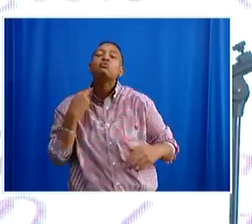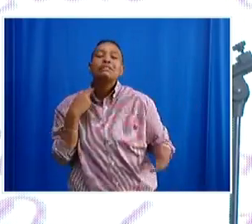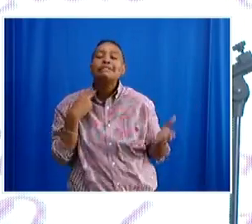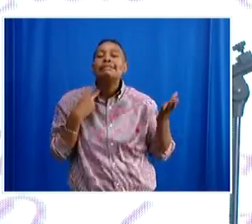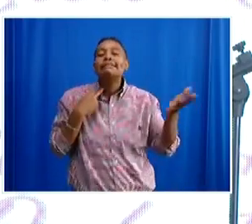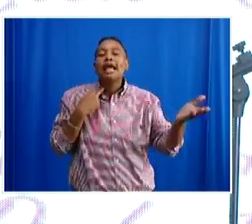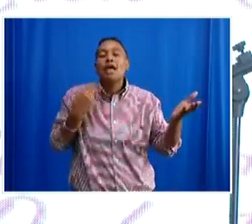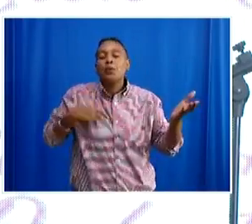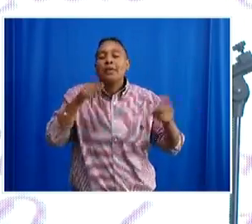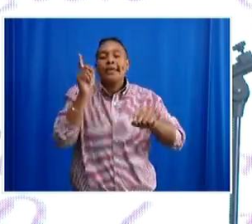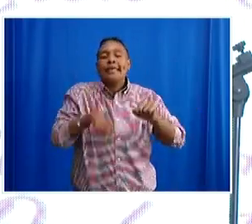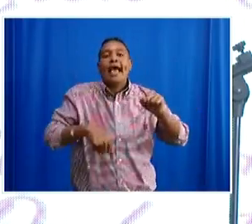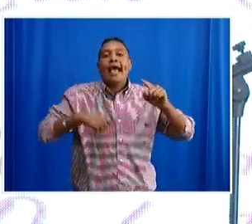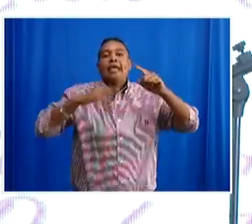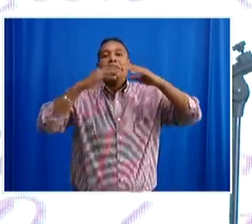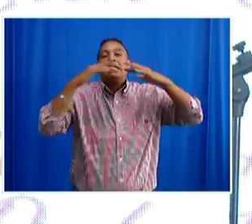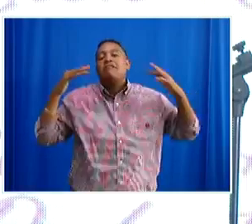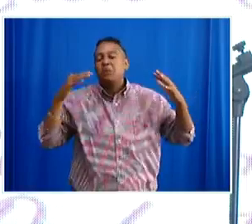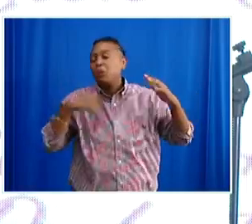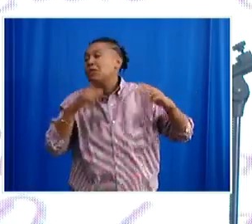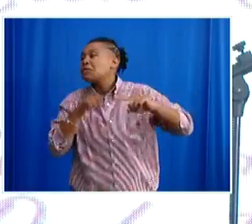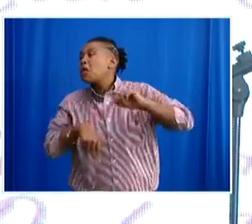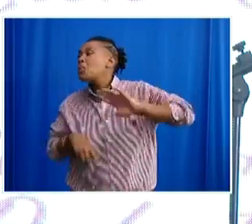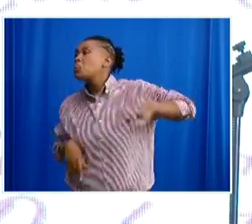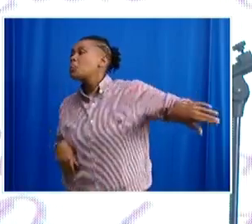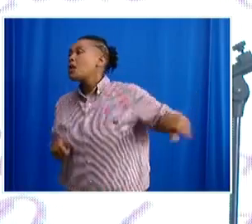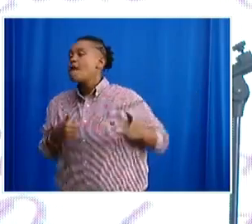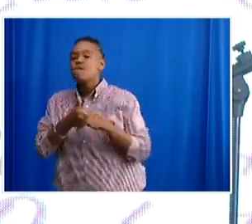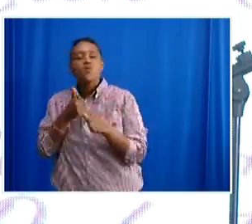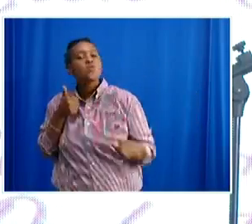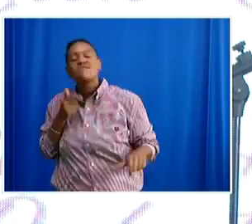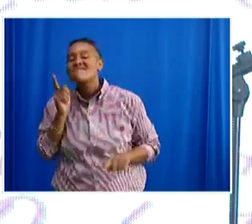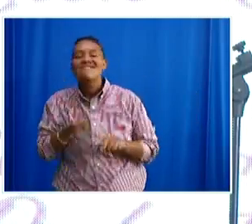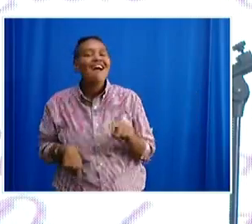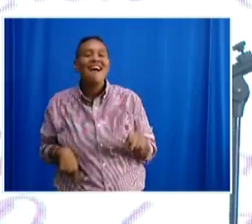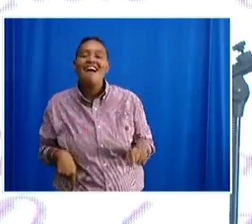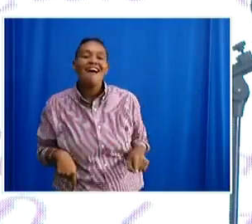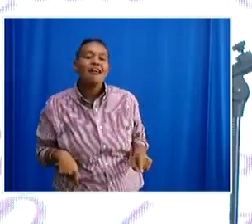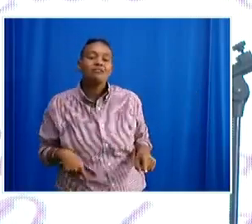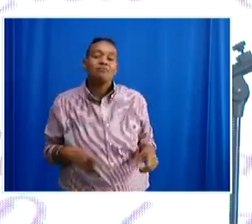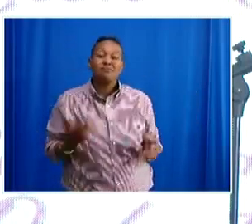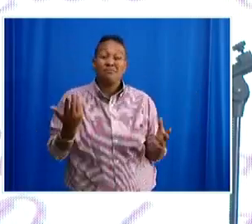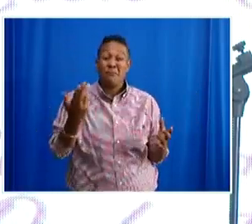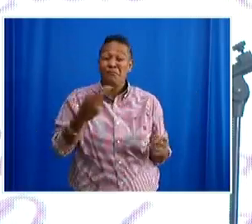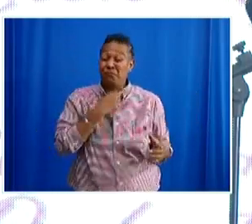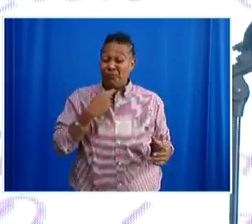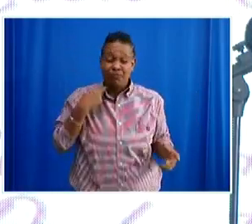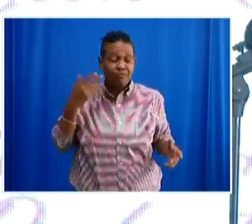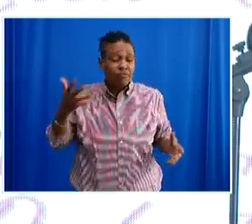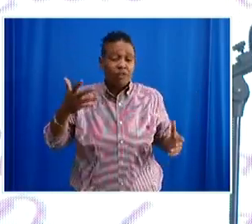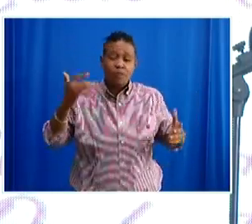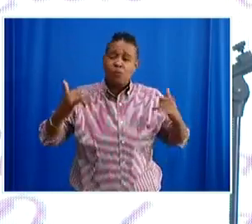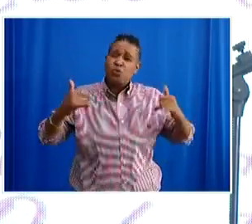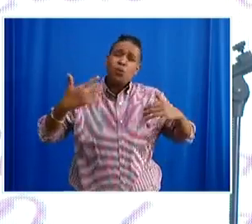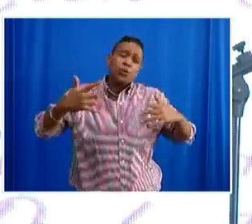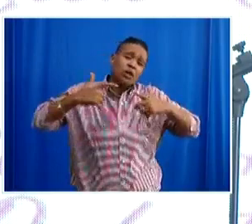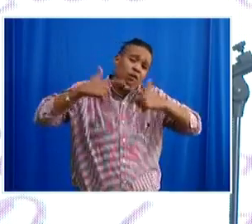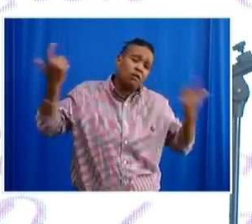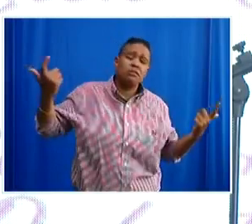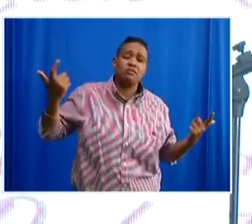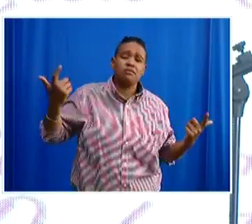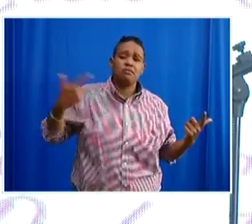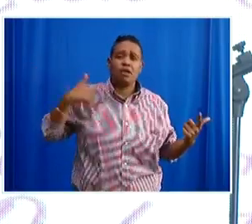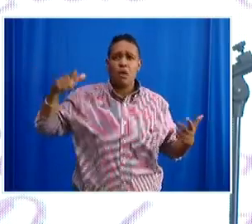cannot diversify away from. A certain amount of what we call residual risk that is extremely large, and we have